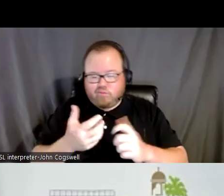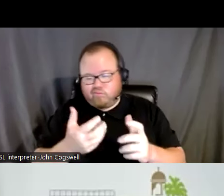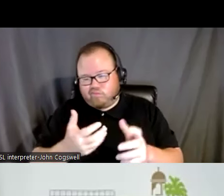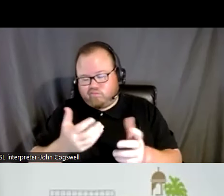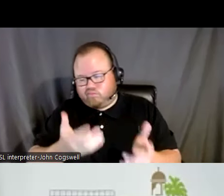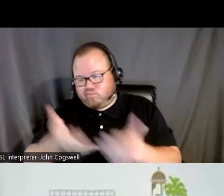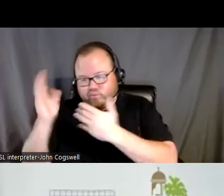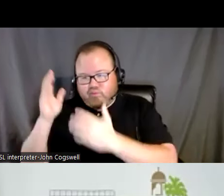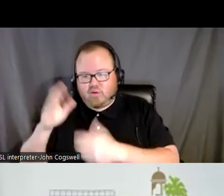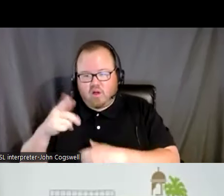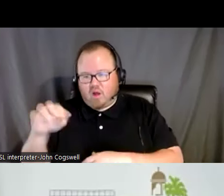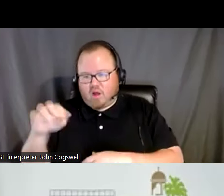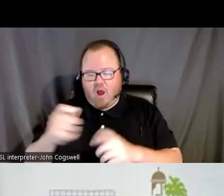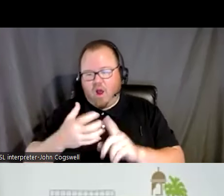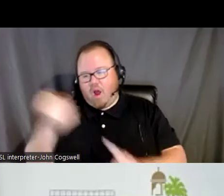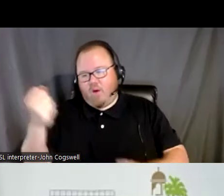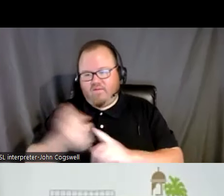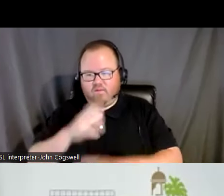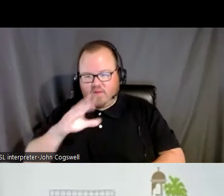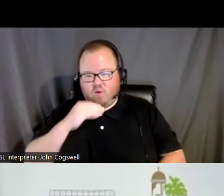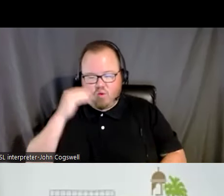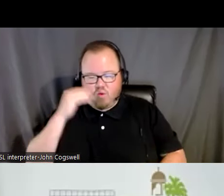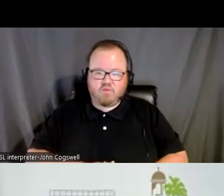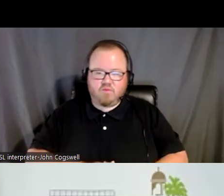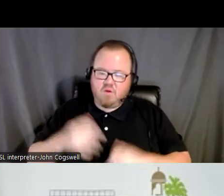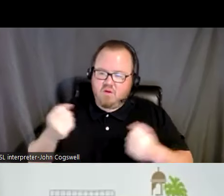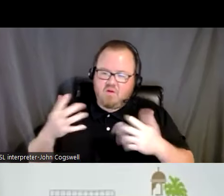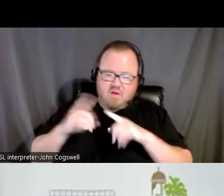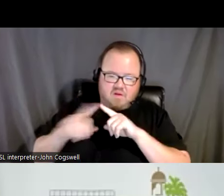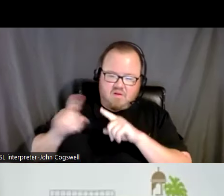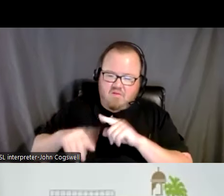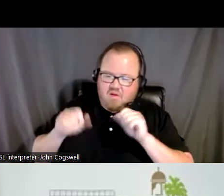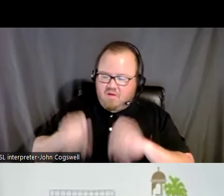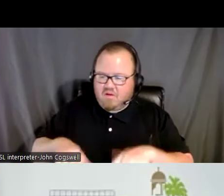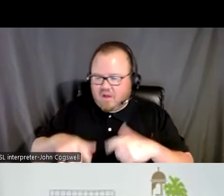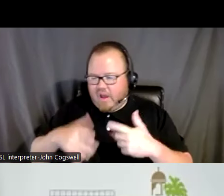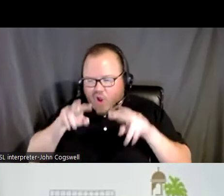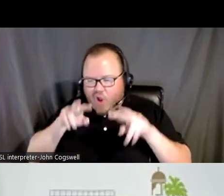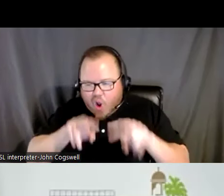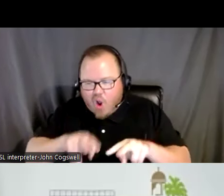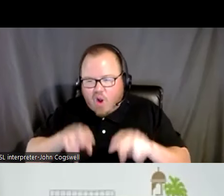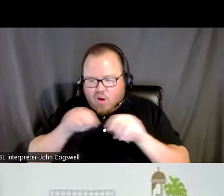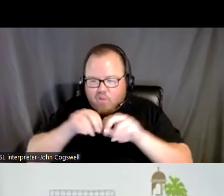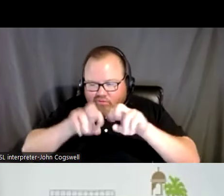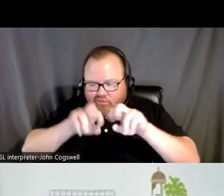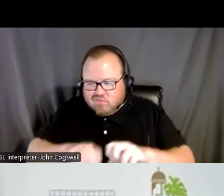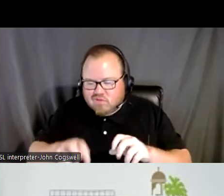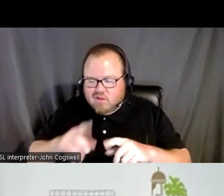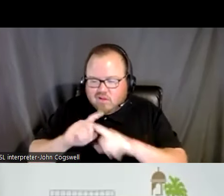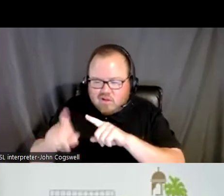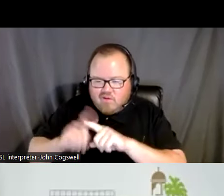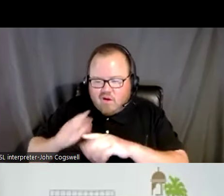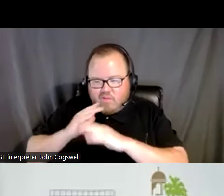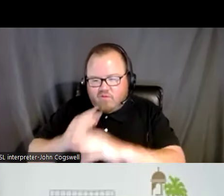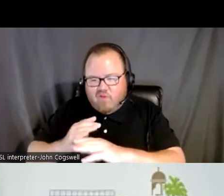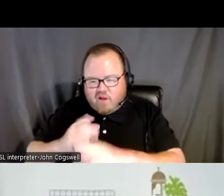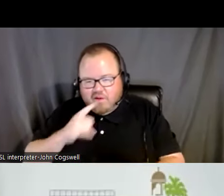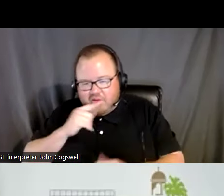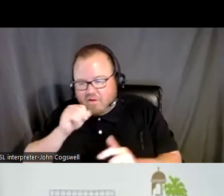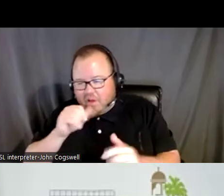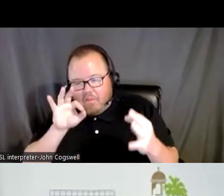Um, there's a lot of people, and you can poke holes in this or any other suicide prevention strategy and say, well, it's not